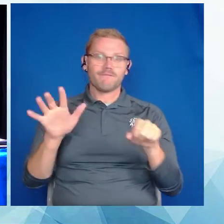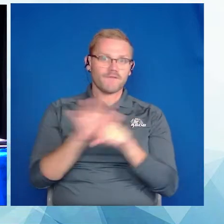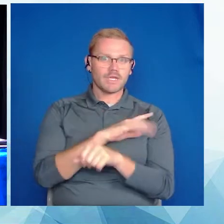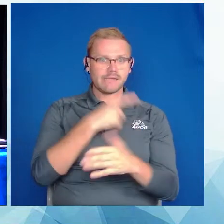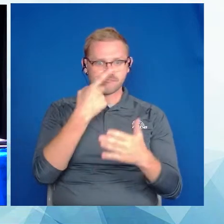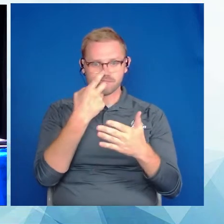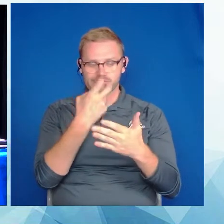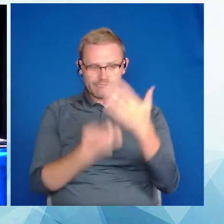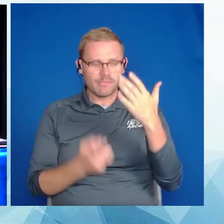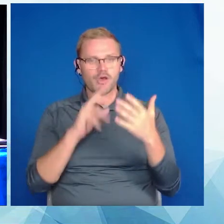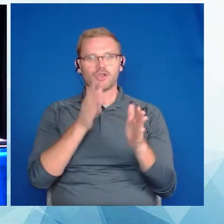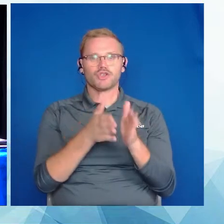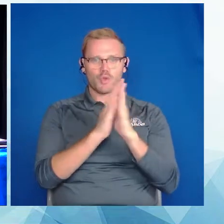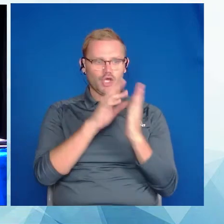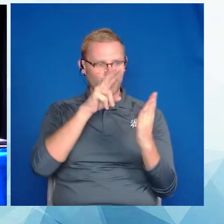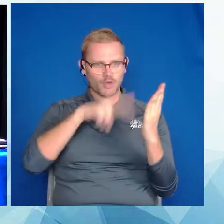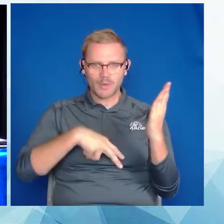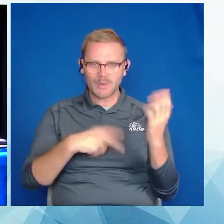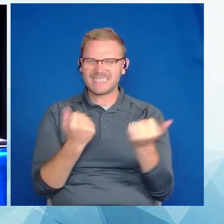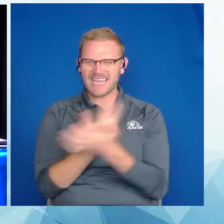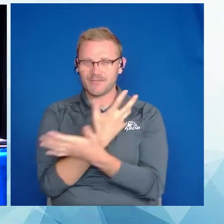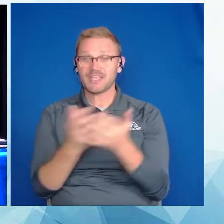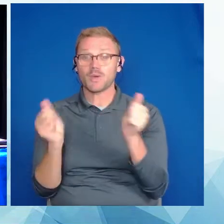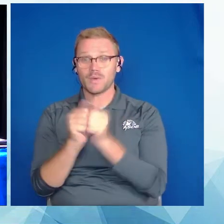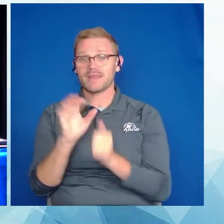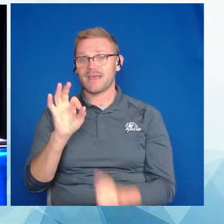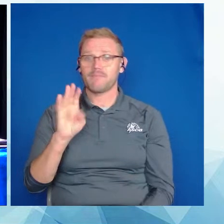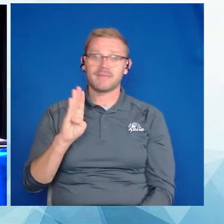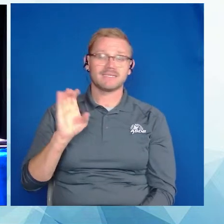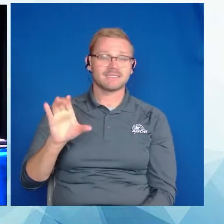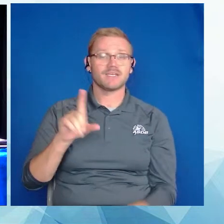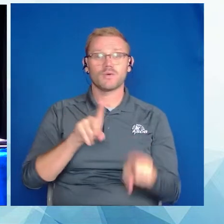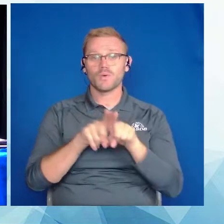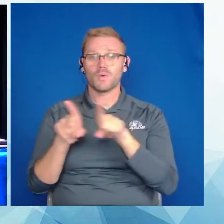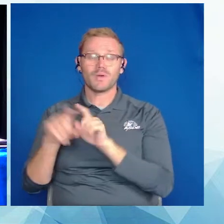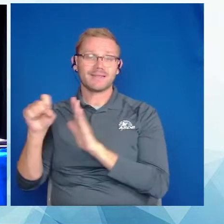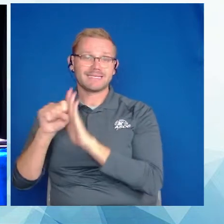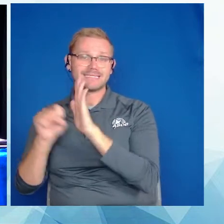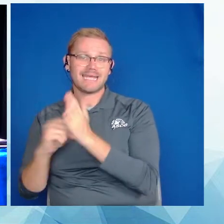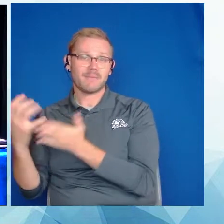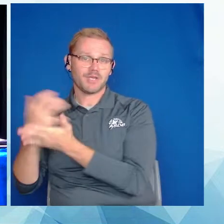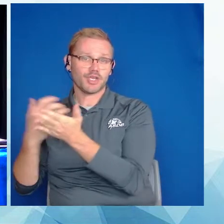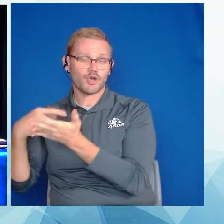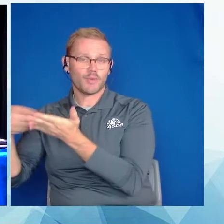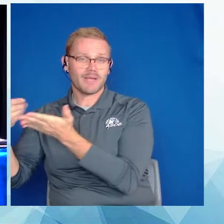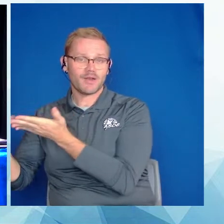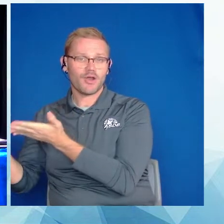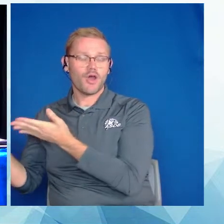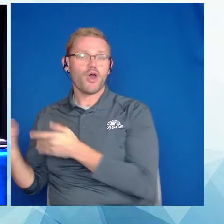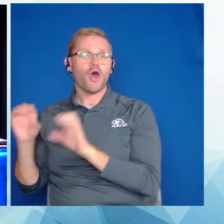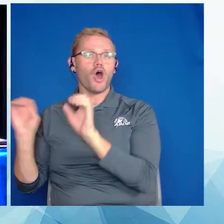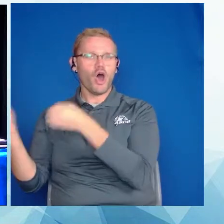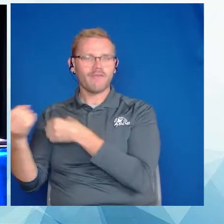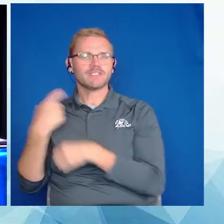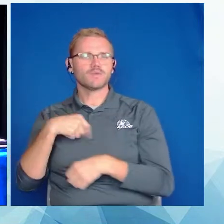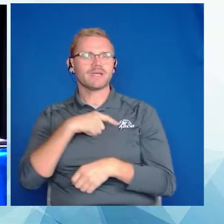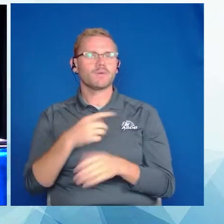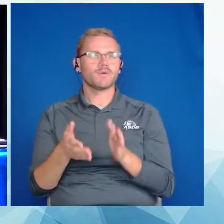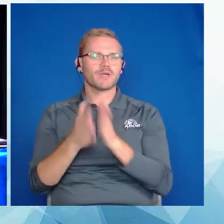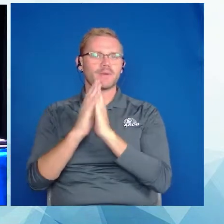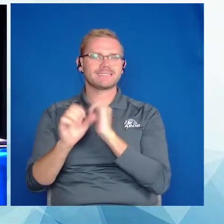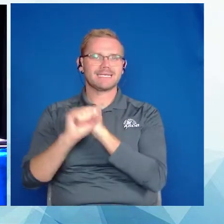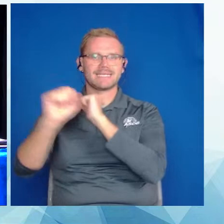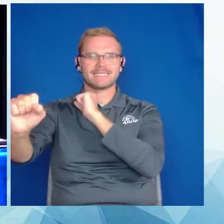review and discuss the requests with FBC or the State Procurement Office, so we will be requesting an